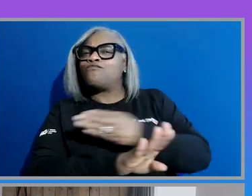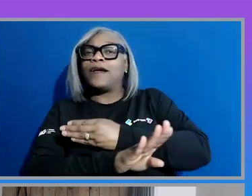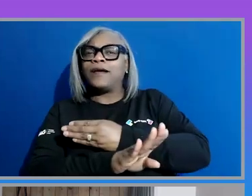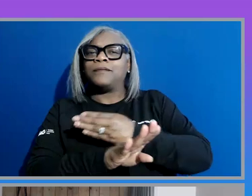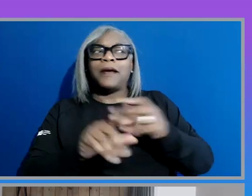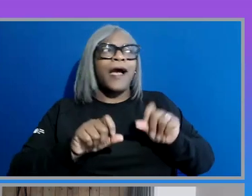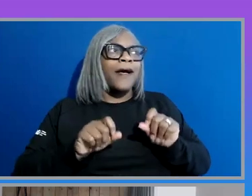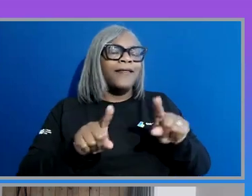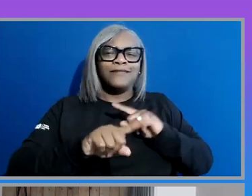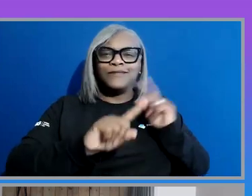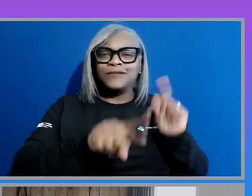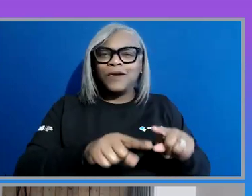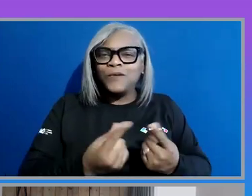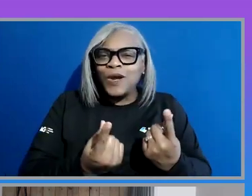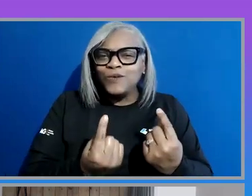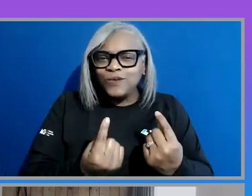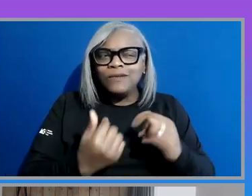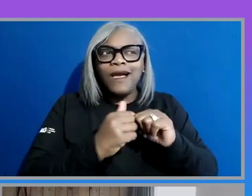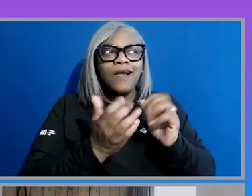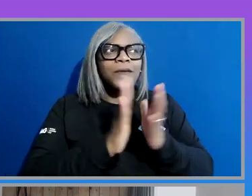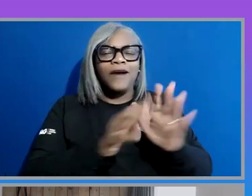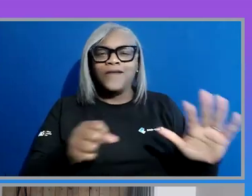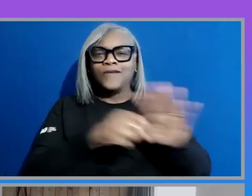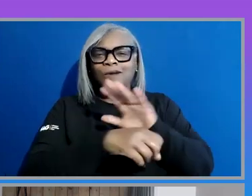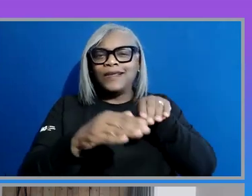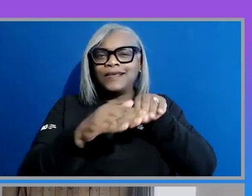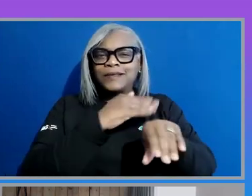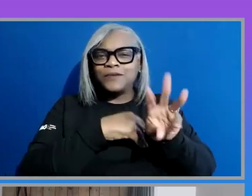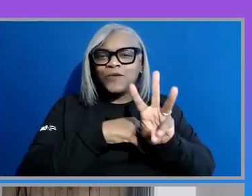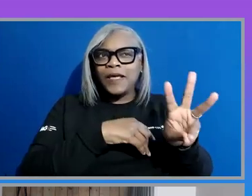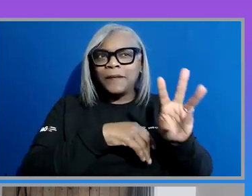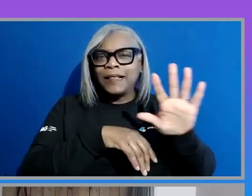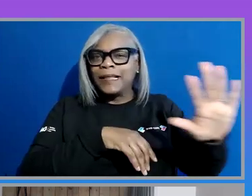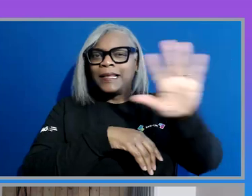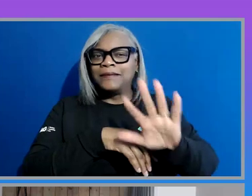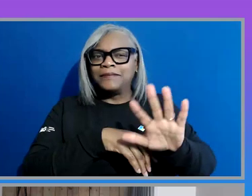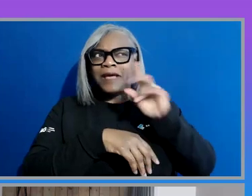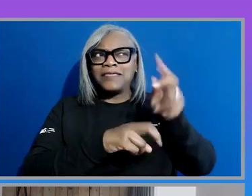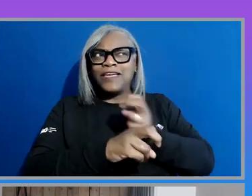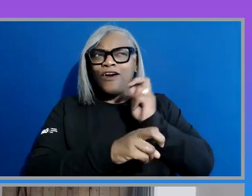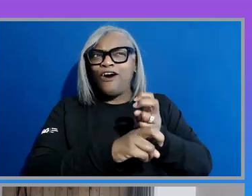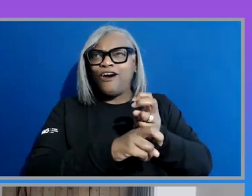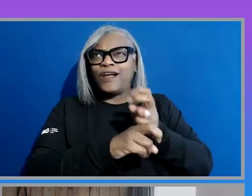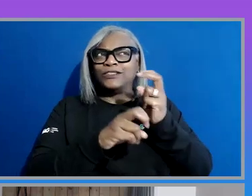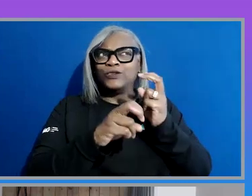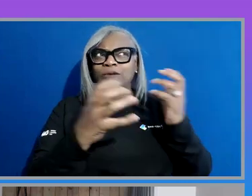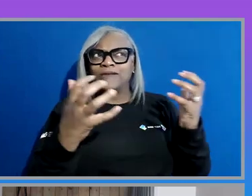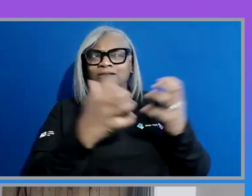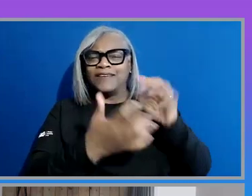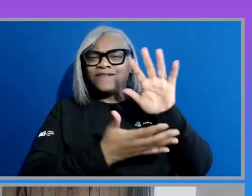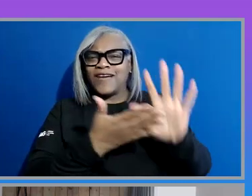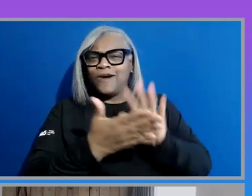said, how we get to a fully accessible web, but I think that would be hard to fit into only 5 hours.